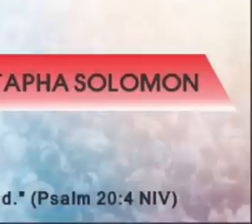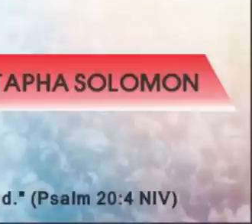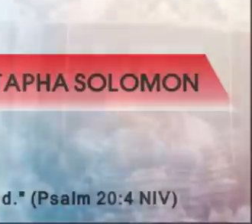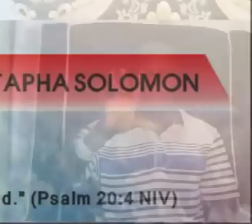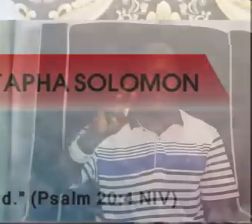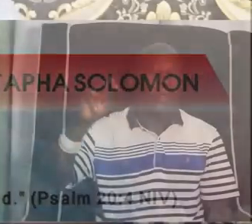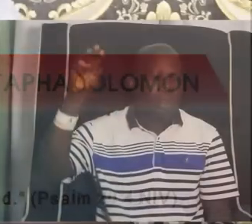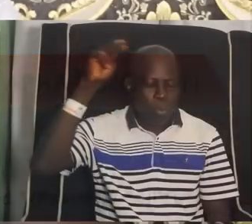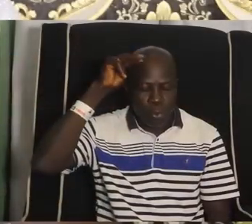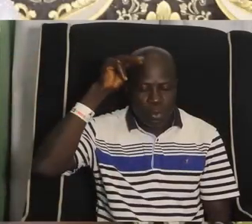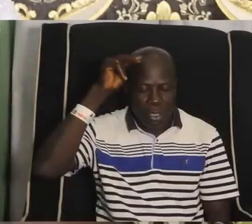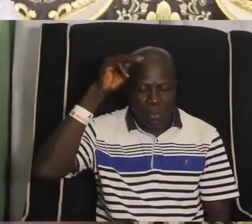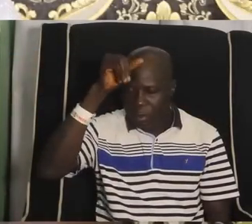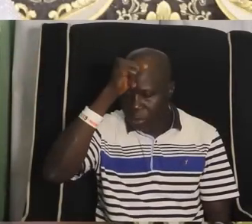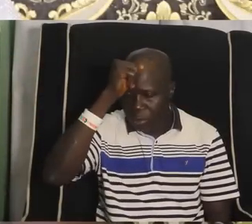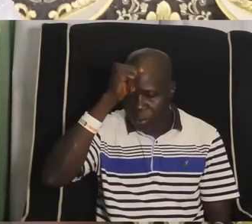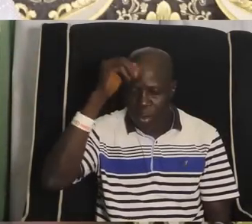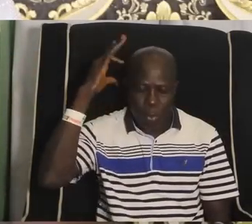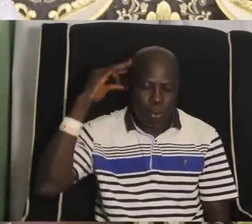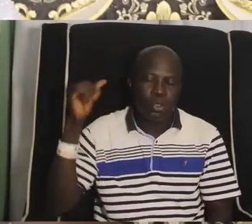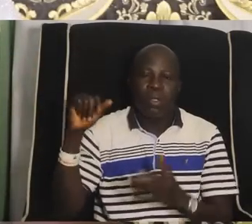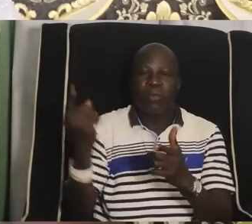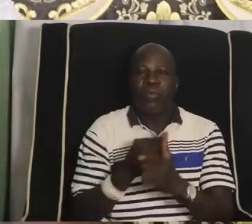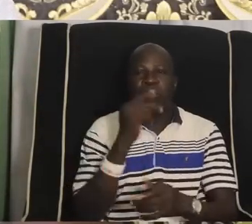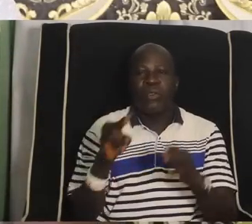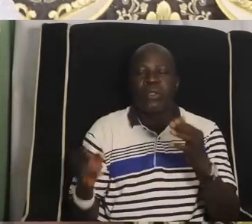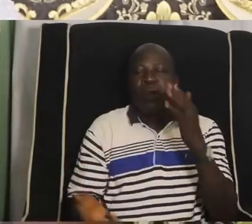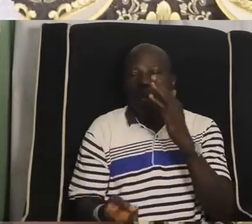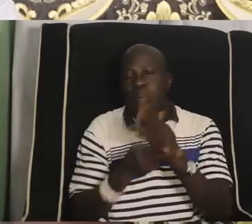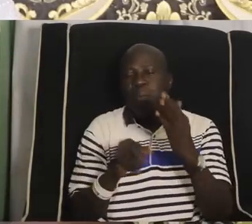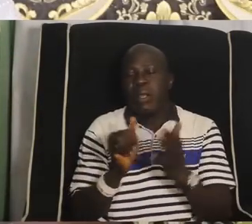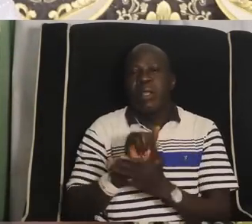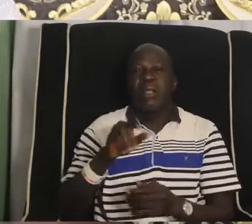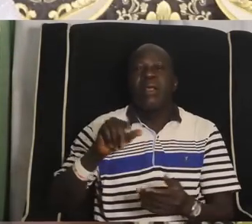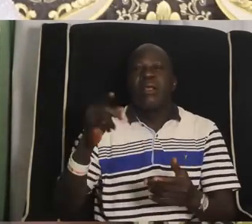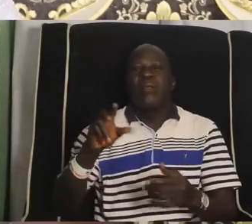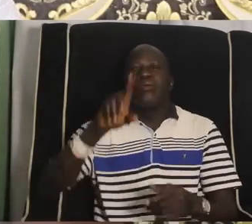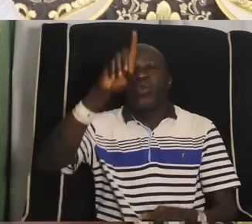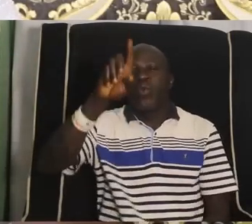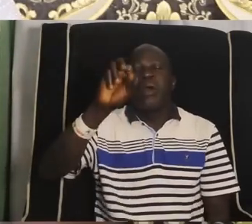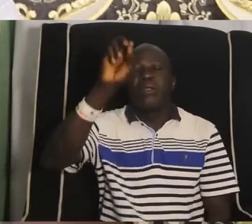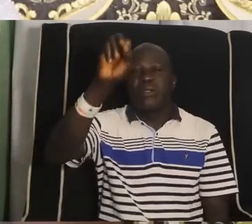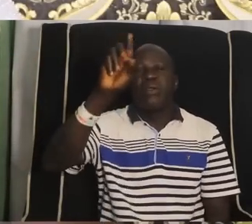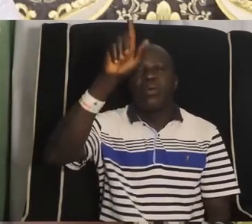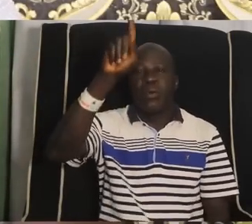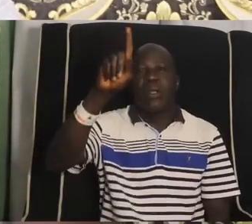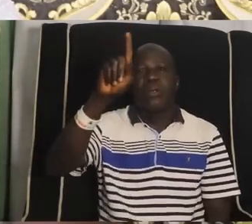3032 6702 85. Mustafa Solomon Moses do magbejade ni Fourth Bank. Ekeji. Come on.